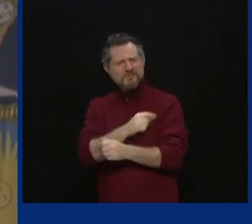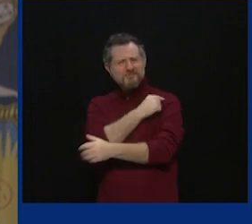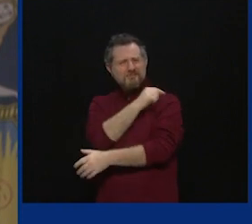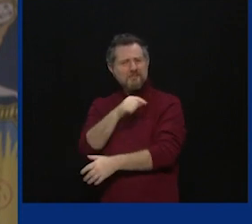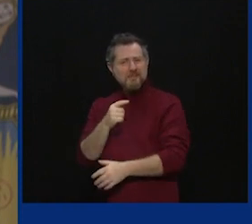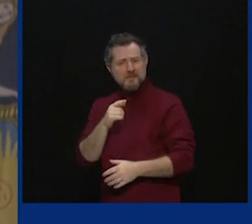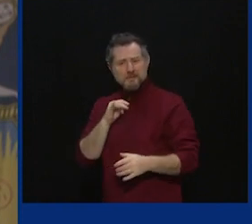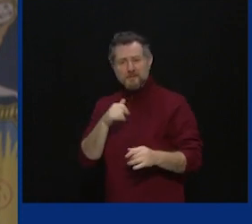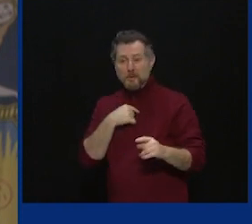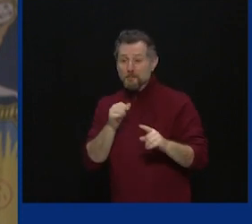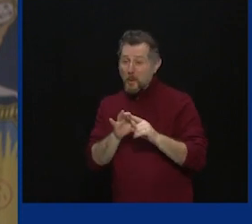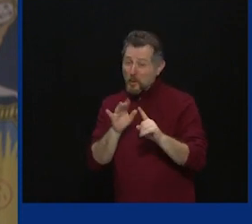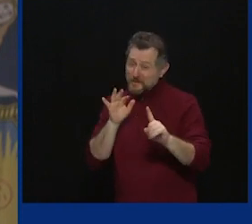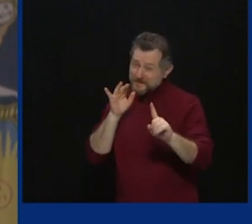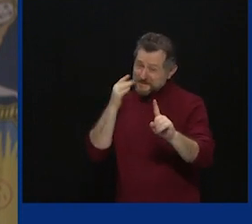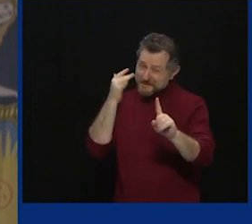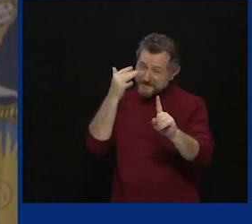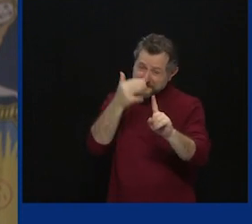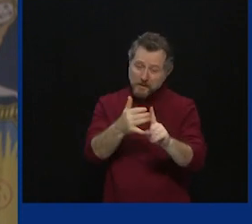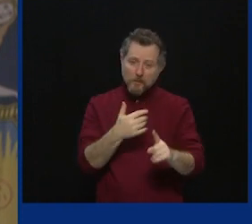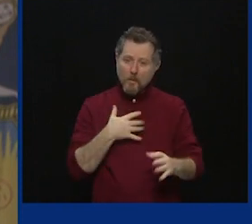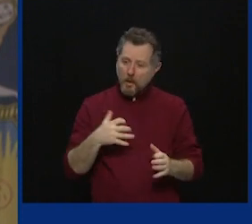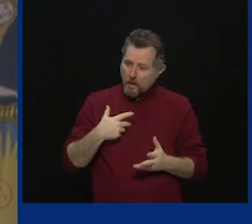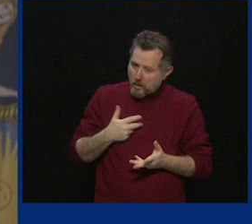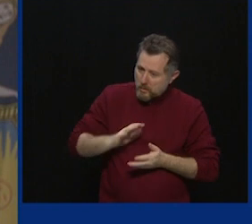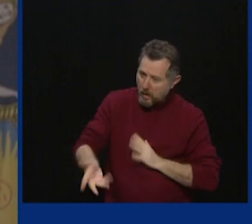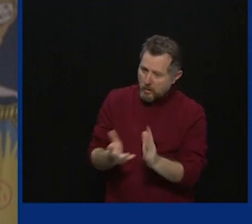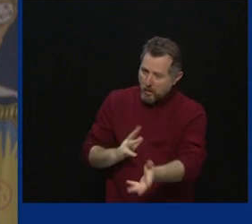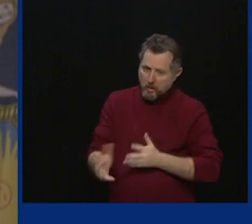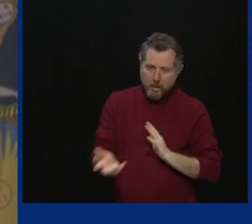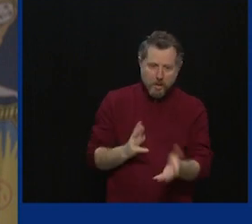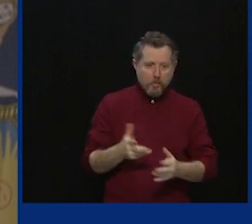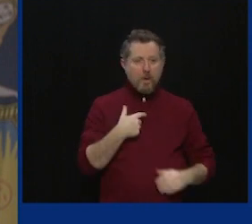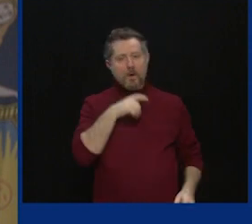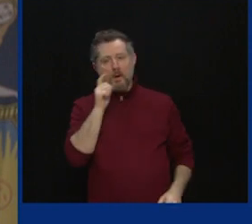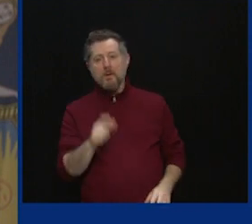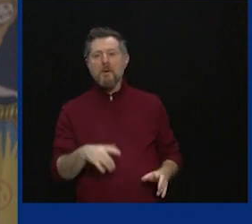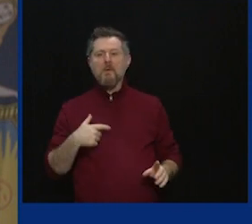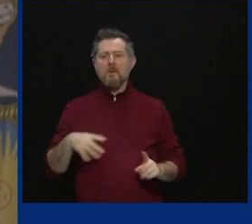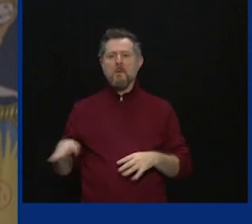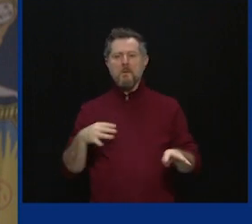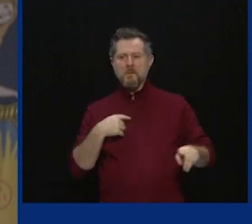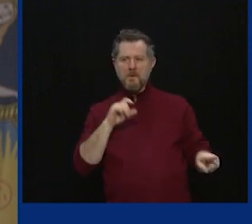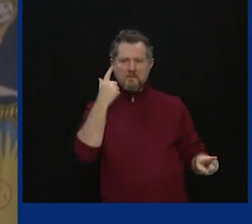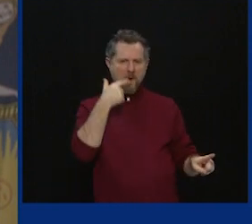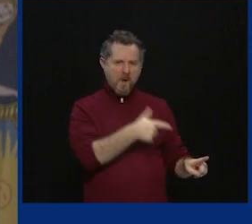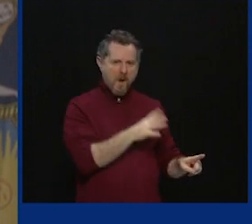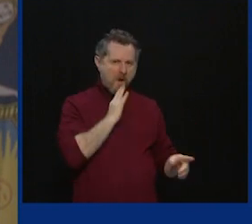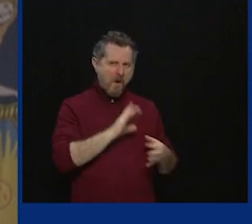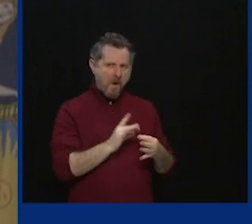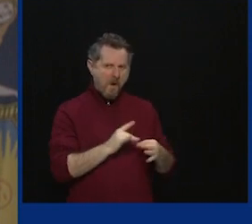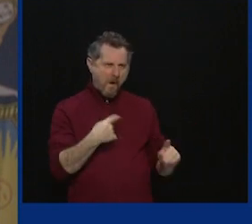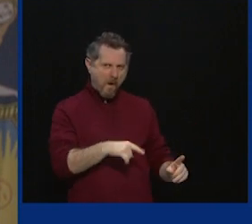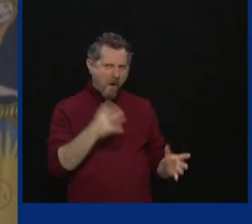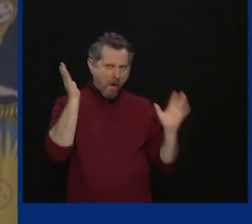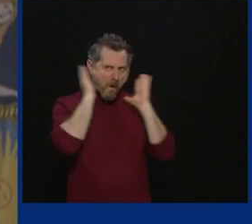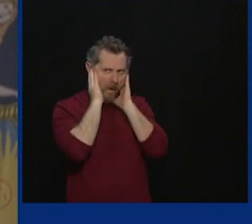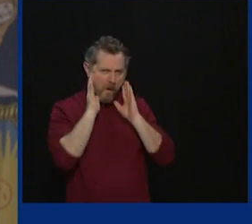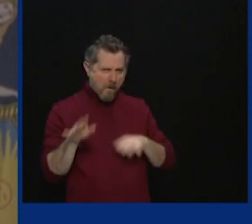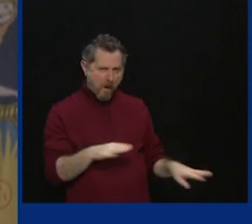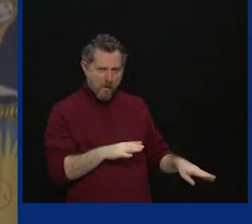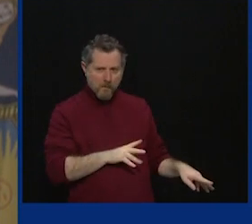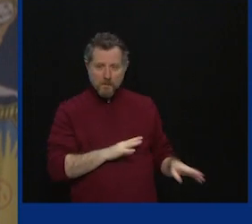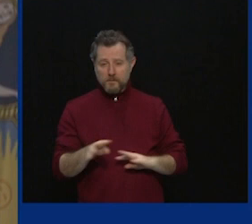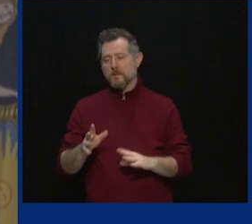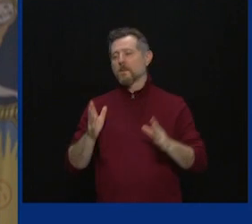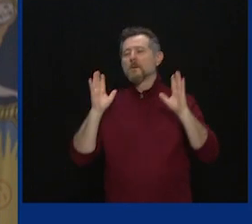scoring political points or getting headlines to call out the governor on an issue. That doesn't affect a single thing I do. I will